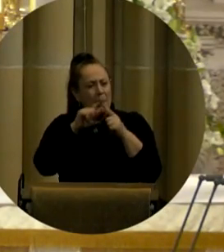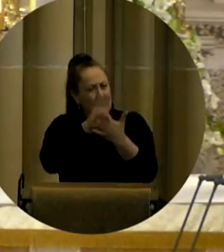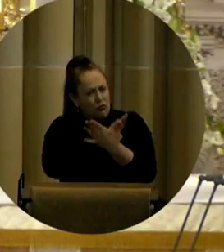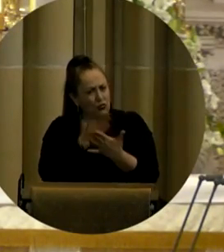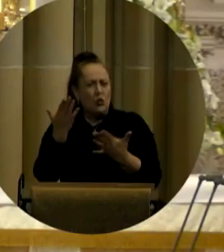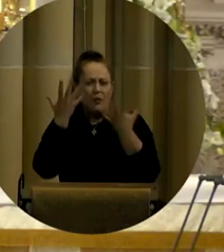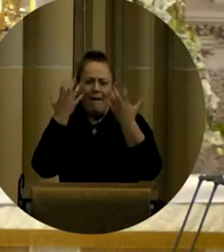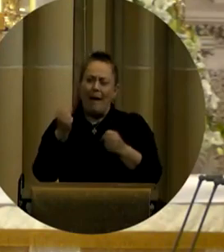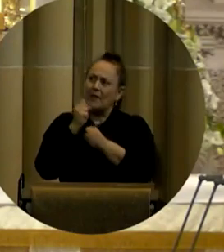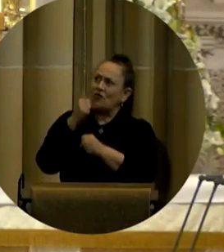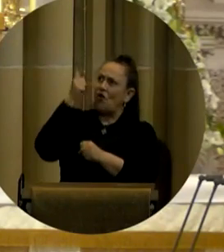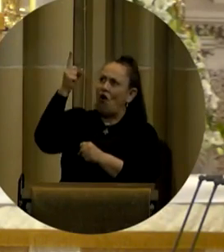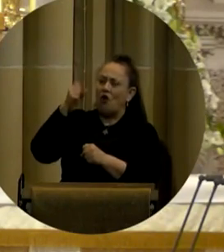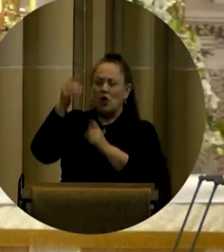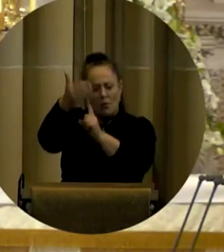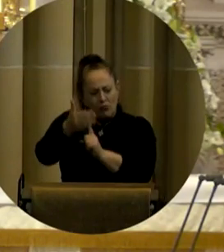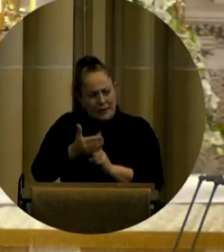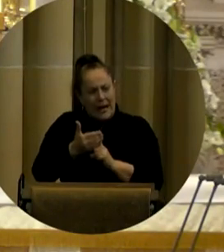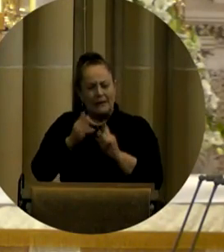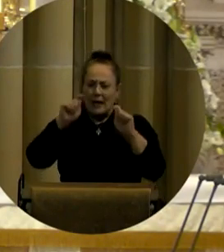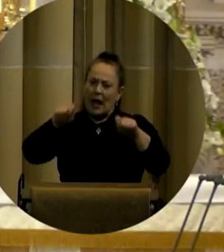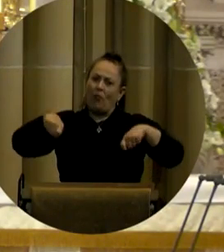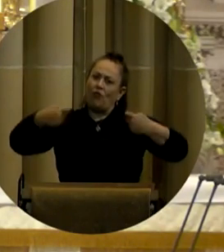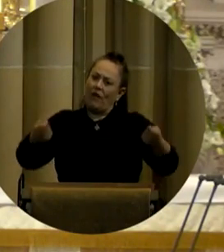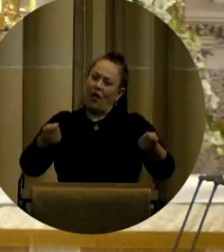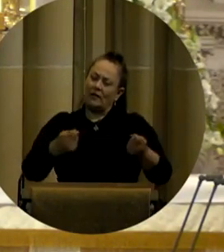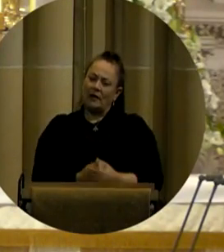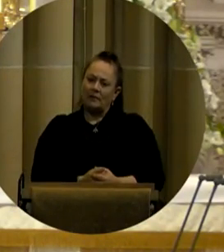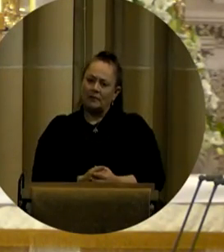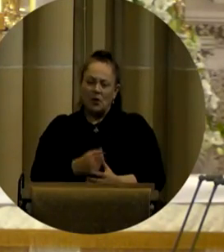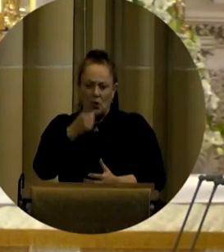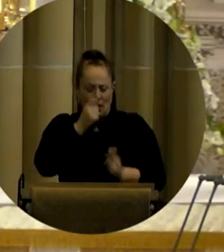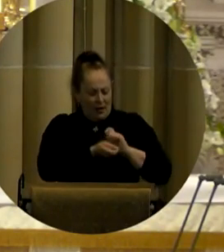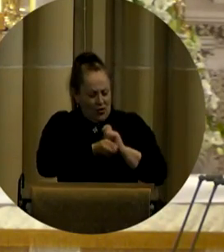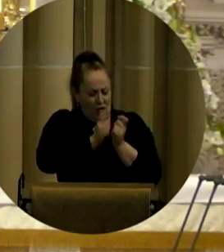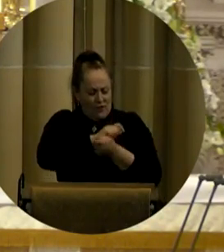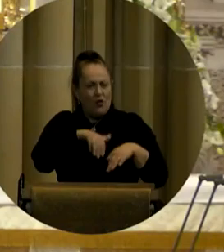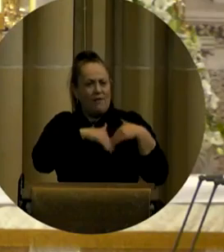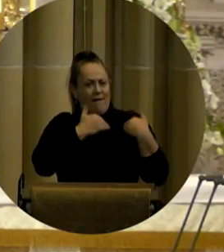there is a God who is protector and provider, converter and